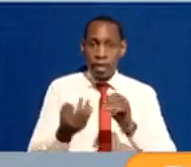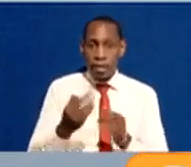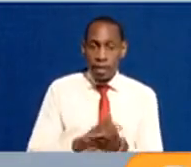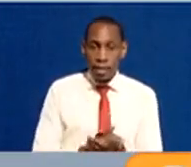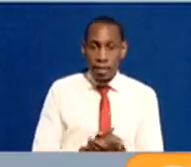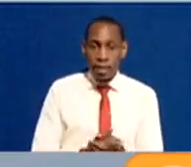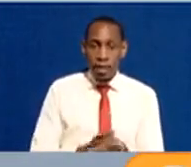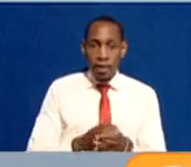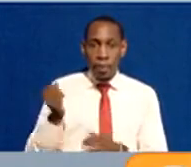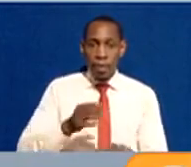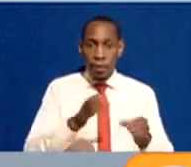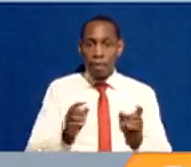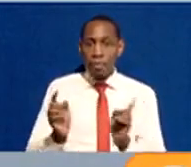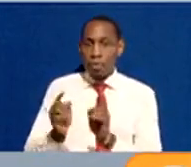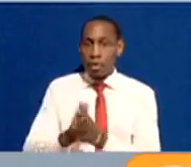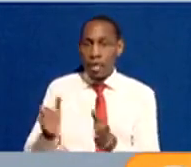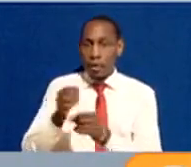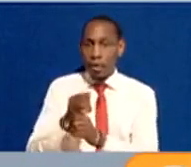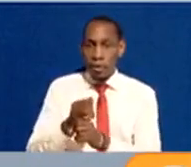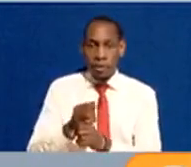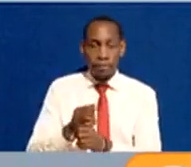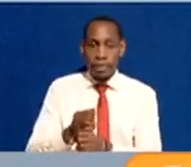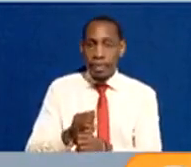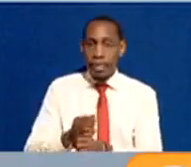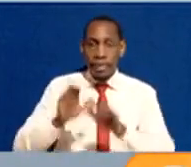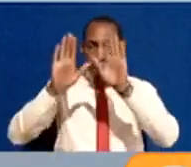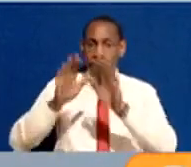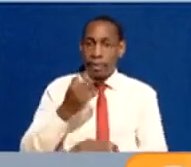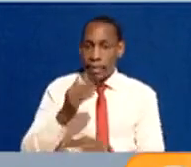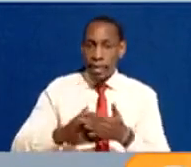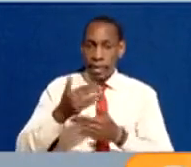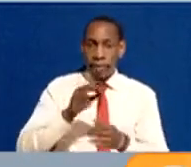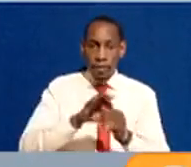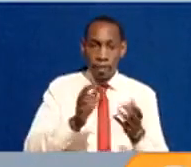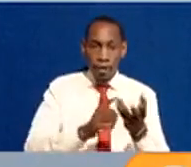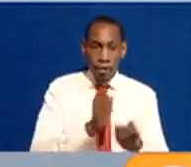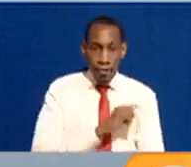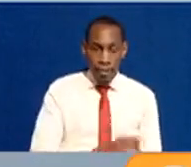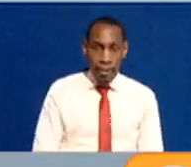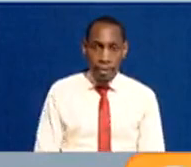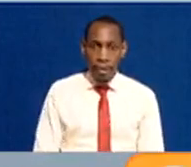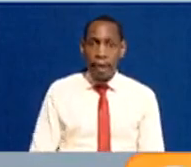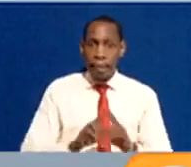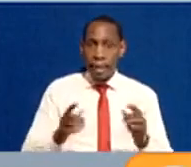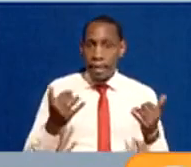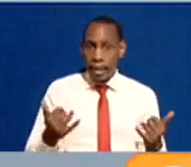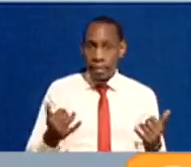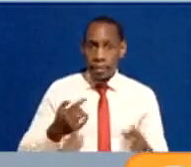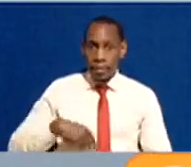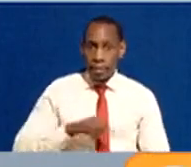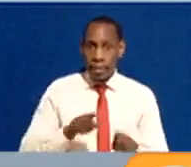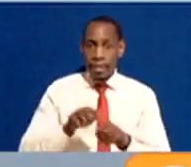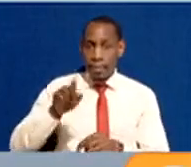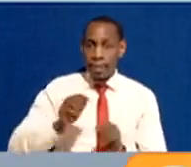makeshift parties and coalitions that mean little beyond the tallying of votes. But even then, we still